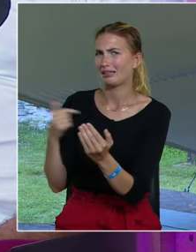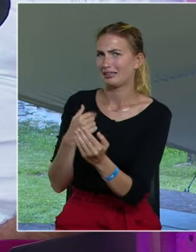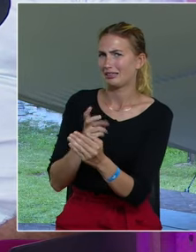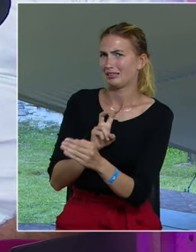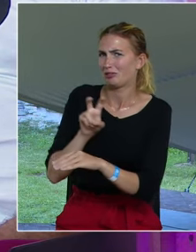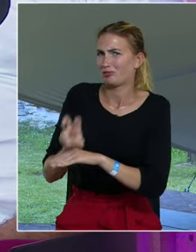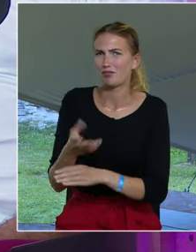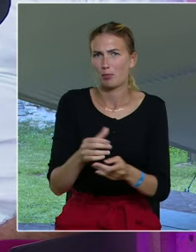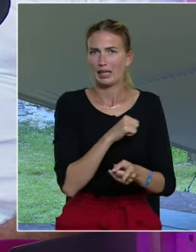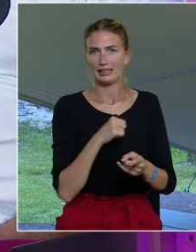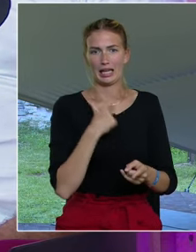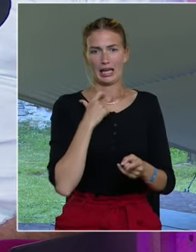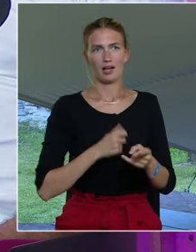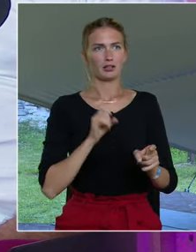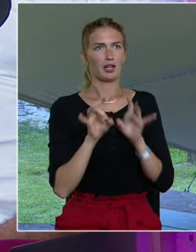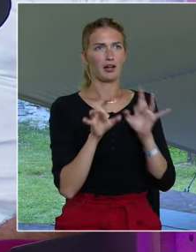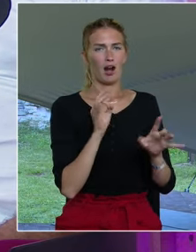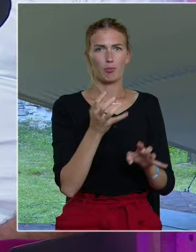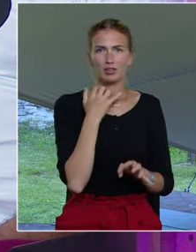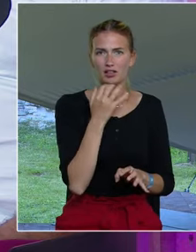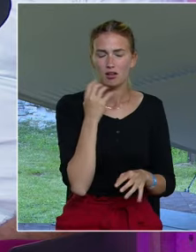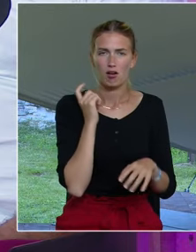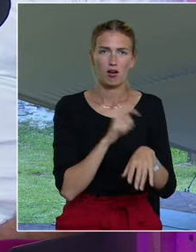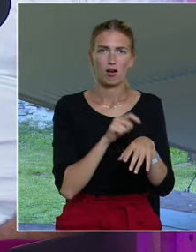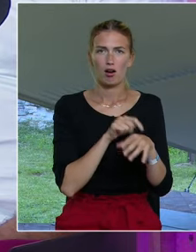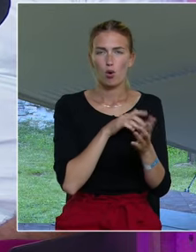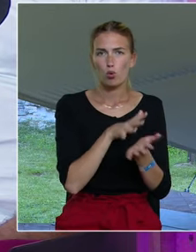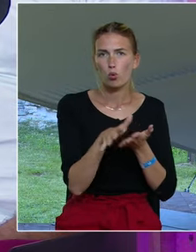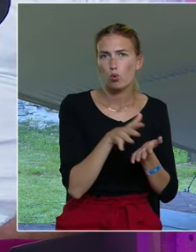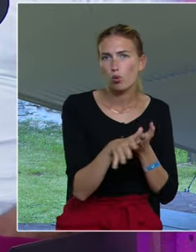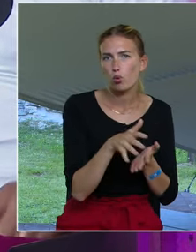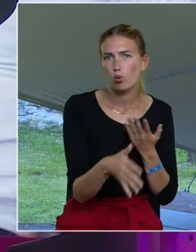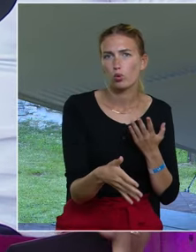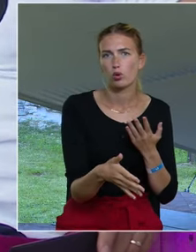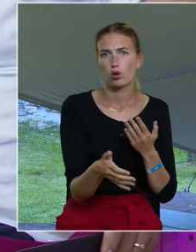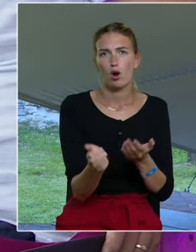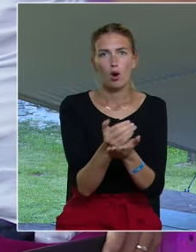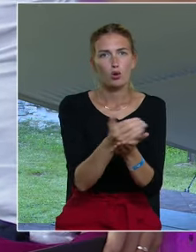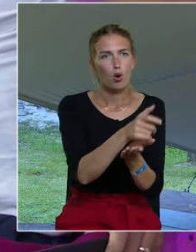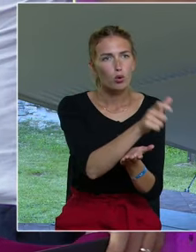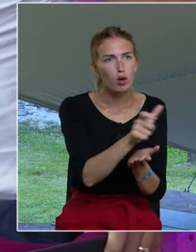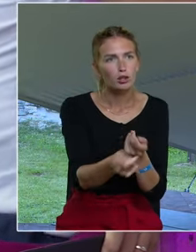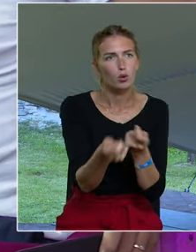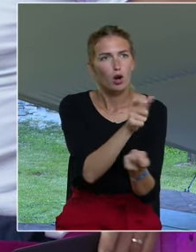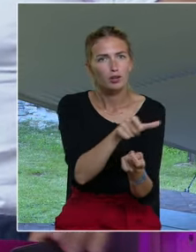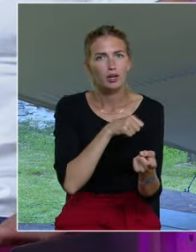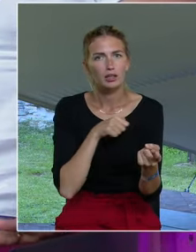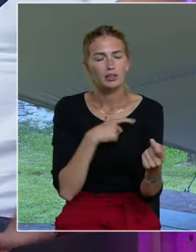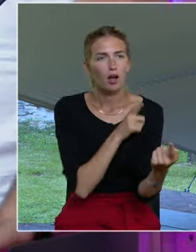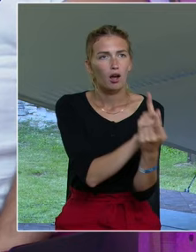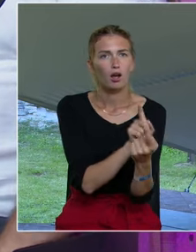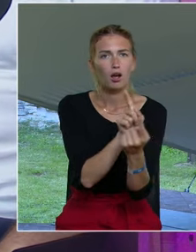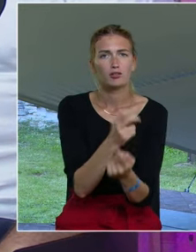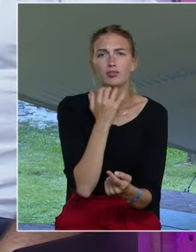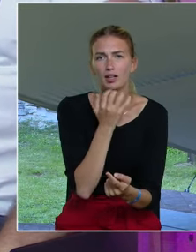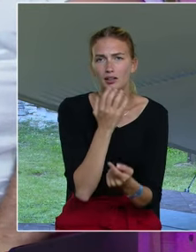to promote myself, document everything myself, talk to the collectors, talk to the curators. You know, that's the